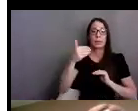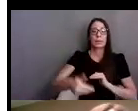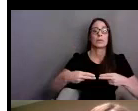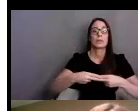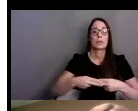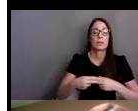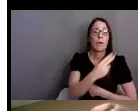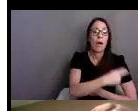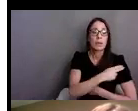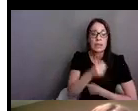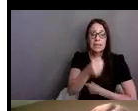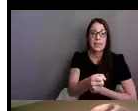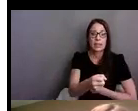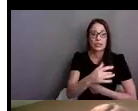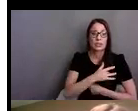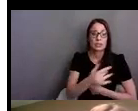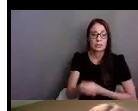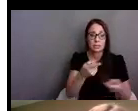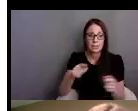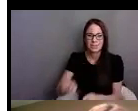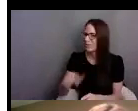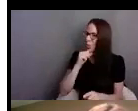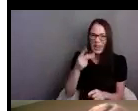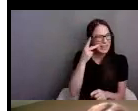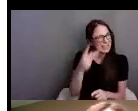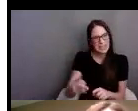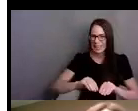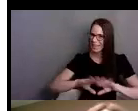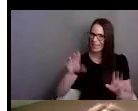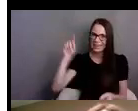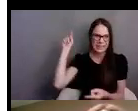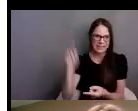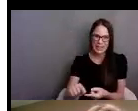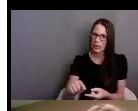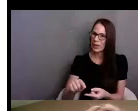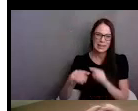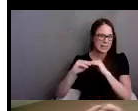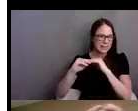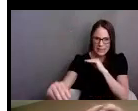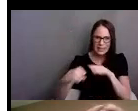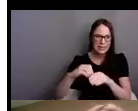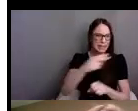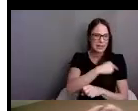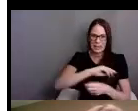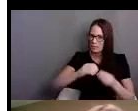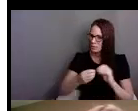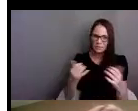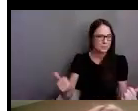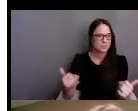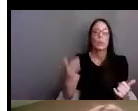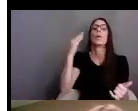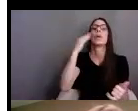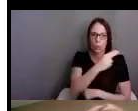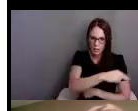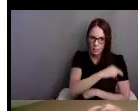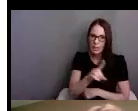Hospitalization trends, we are not seeing a clear decrease or even stabilization in our hospitalization numbers at this point. We know that hospitalization